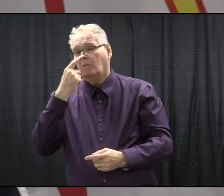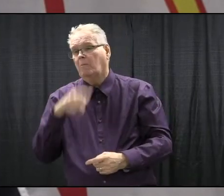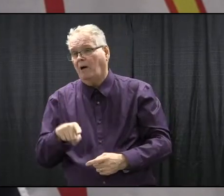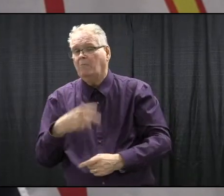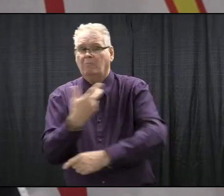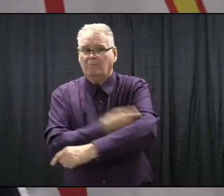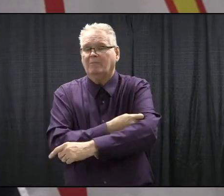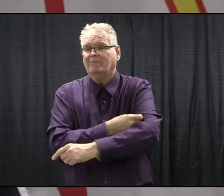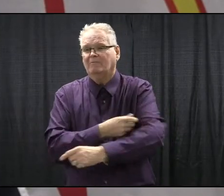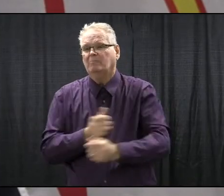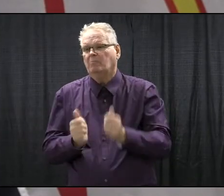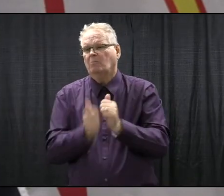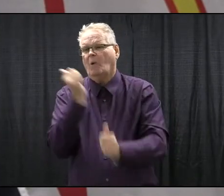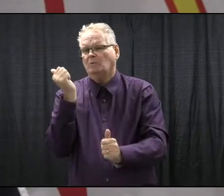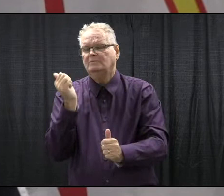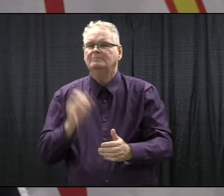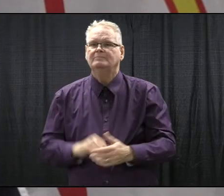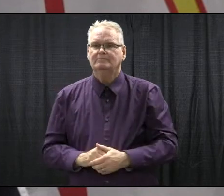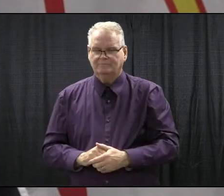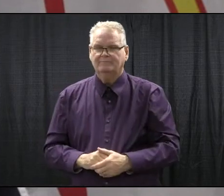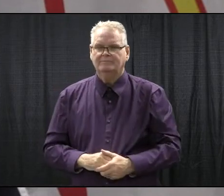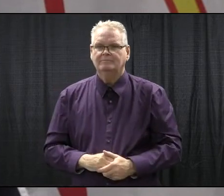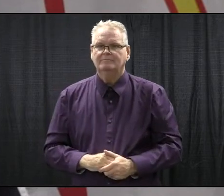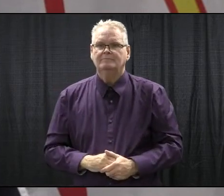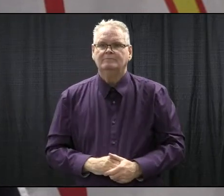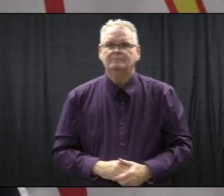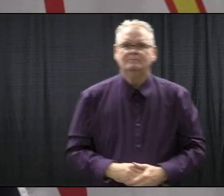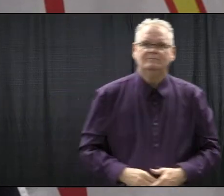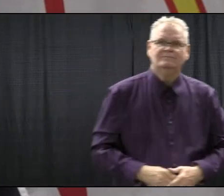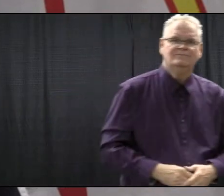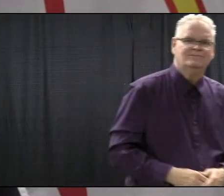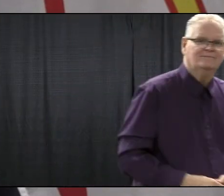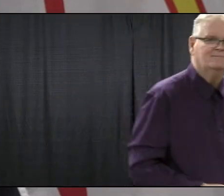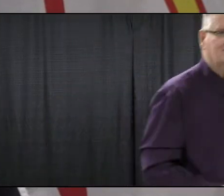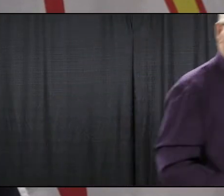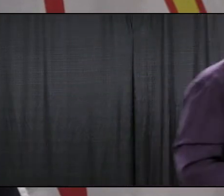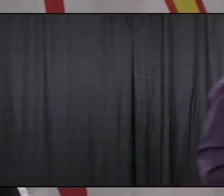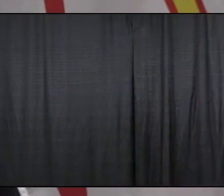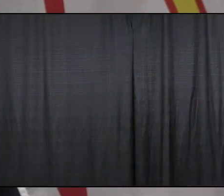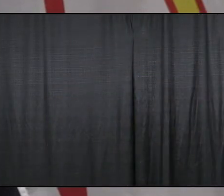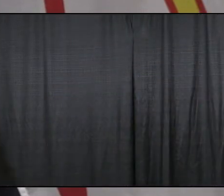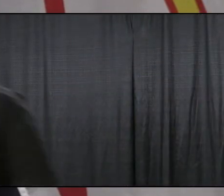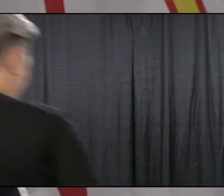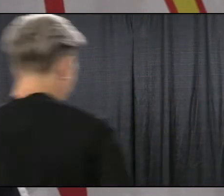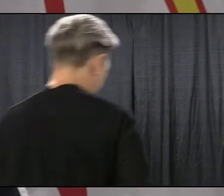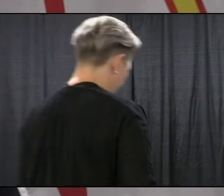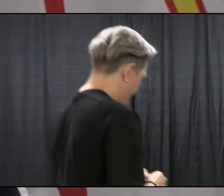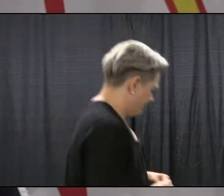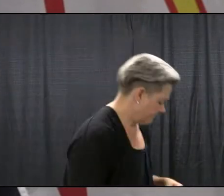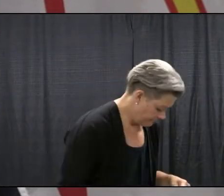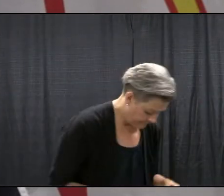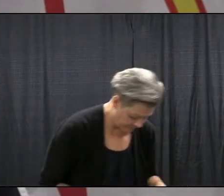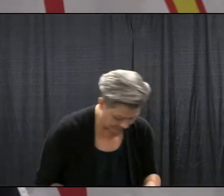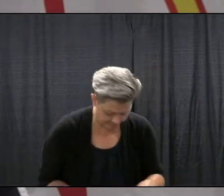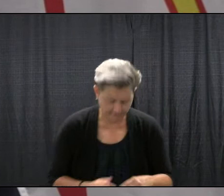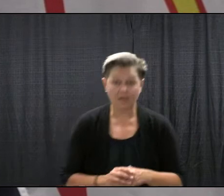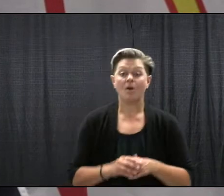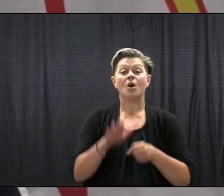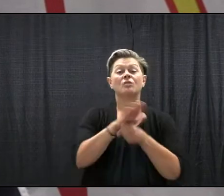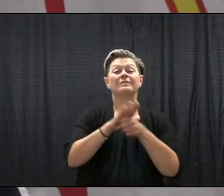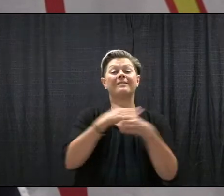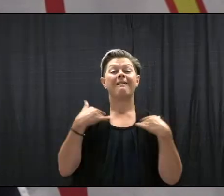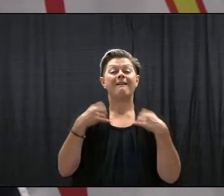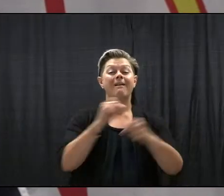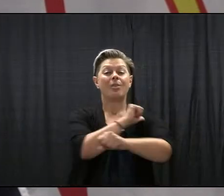little bit of concern with that for sure. So the regional health authorities have developed plans, and we're seeing